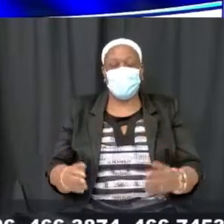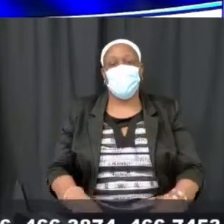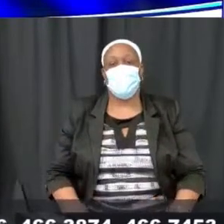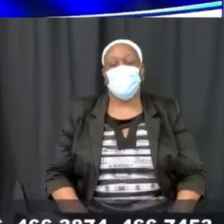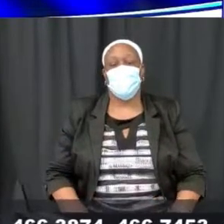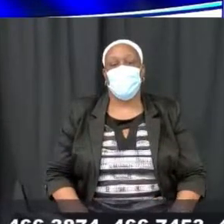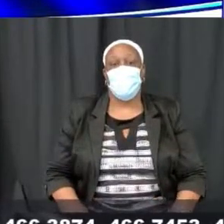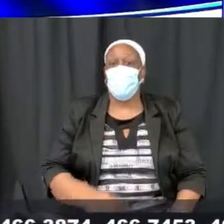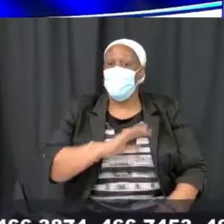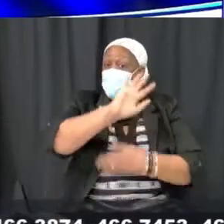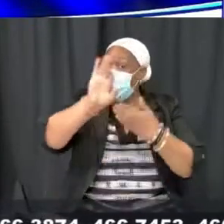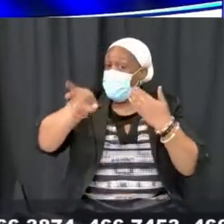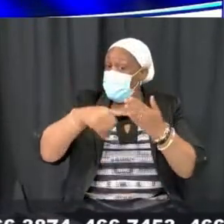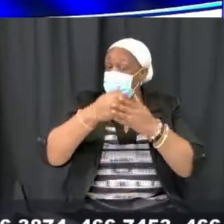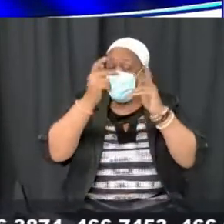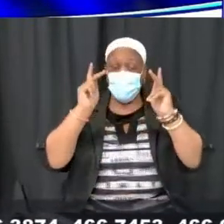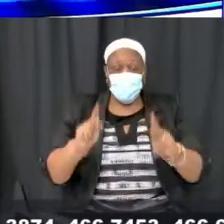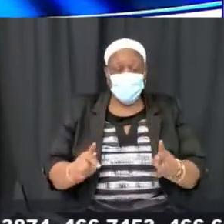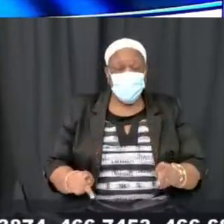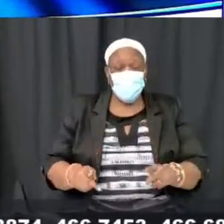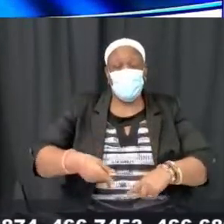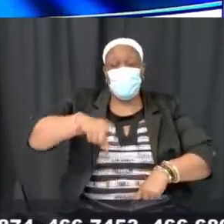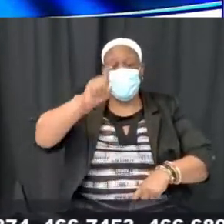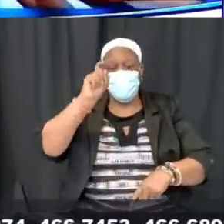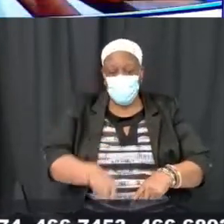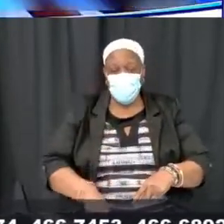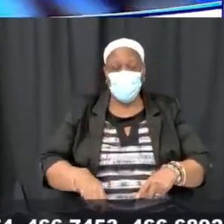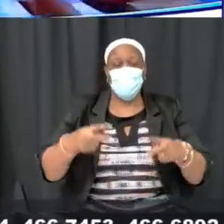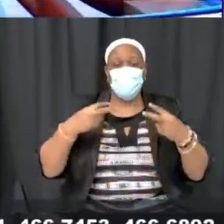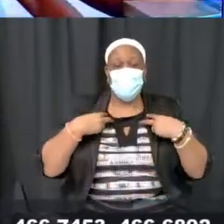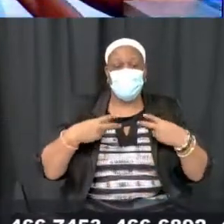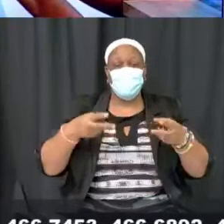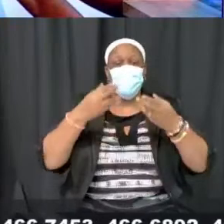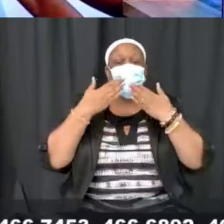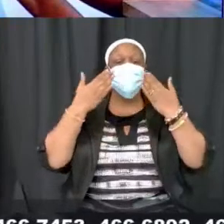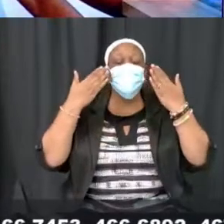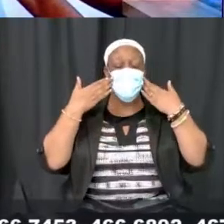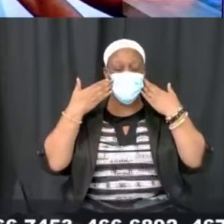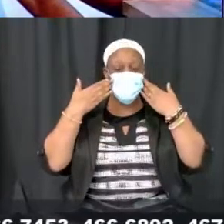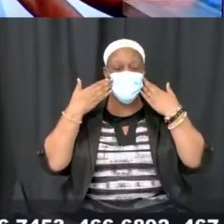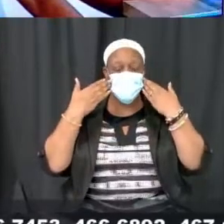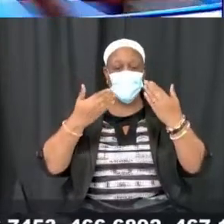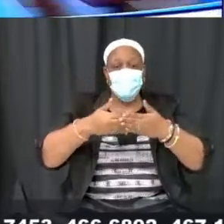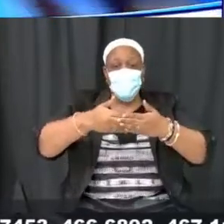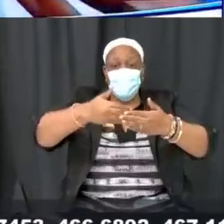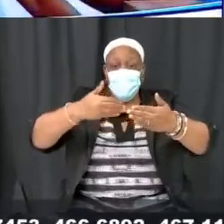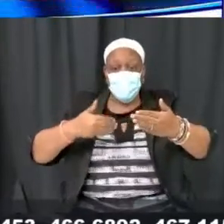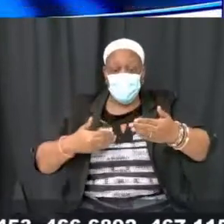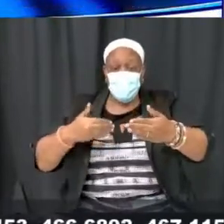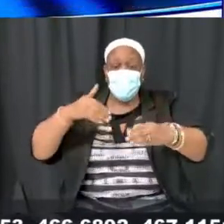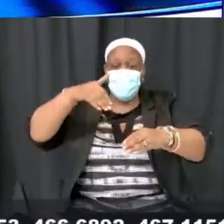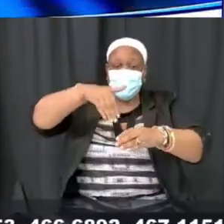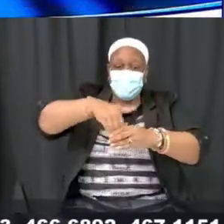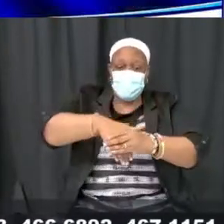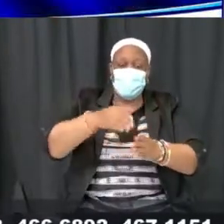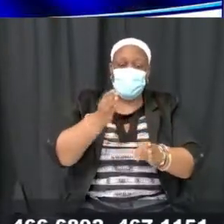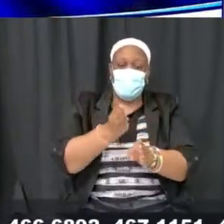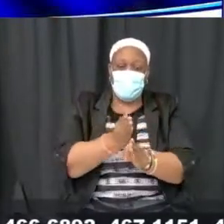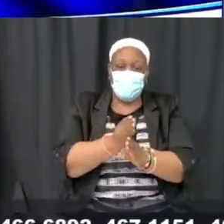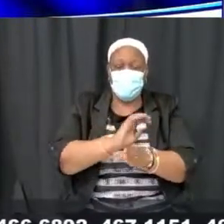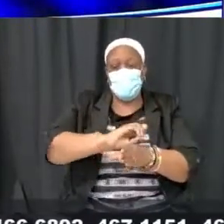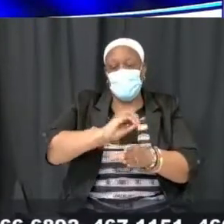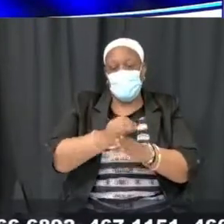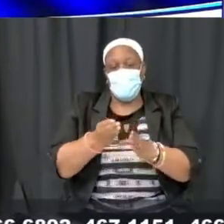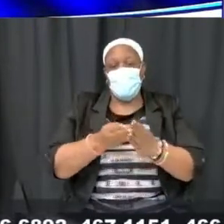masks correctly, that is, covering their noses and mouths, before entering your bus or vessel,